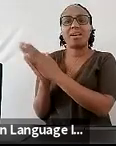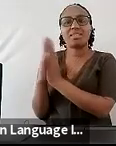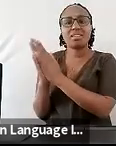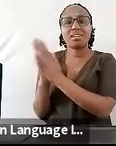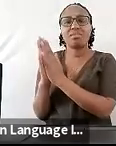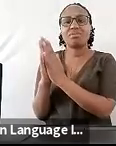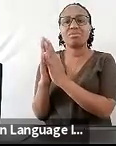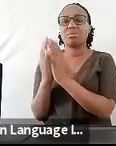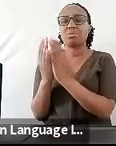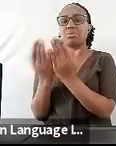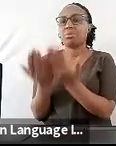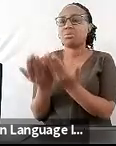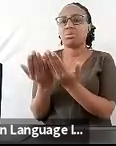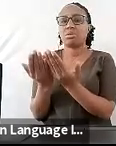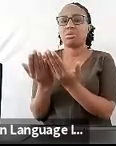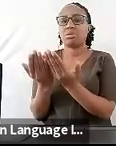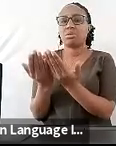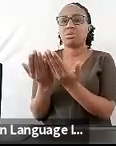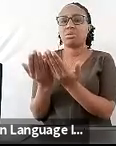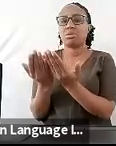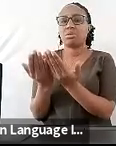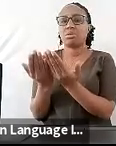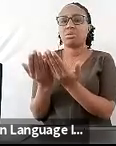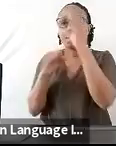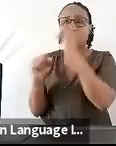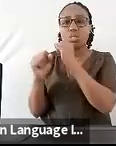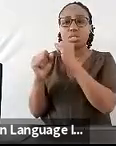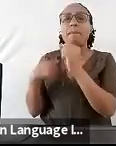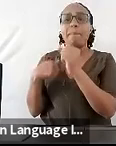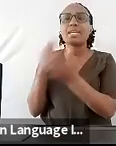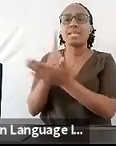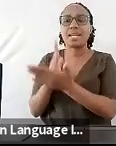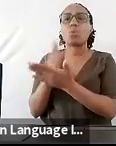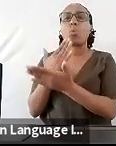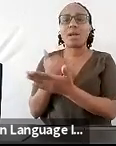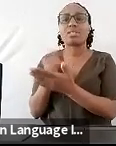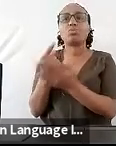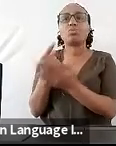assumptions. I really, really wanted to tell a complicated story, because I think